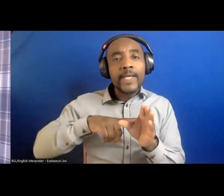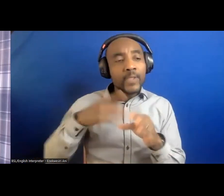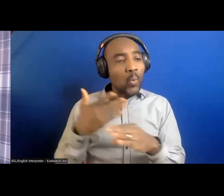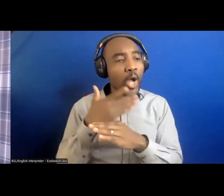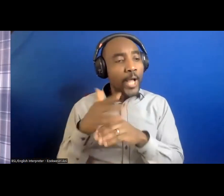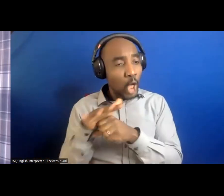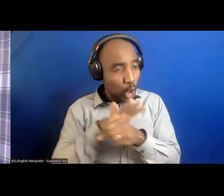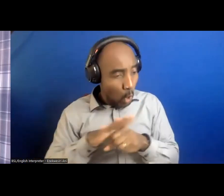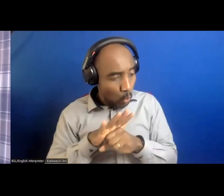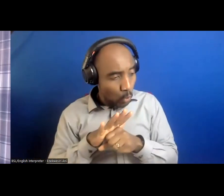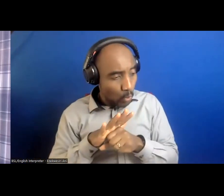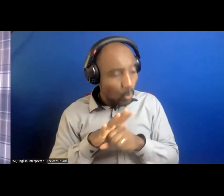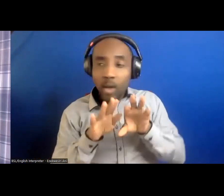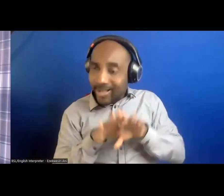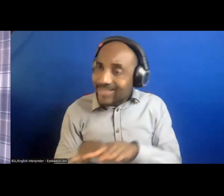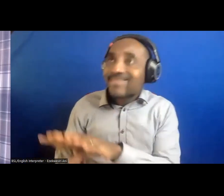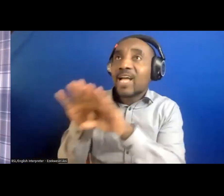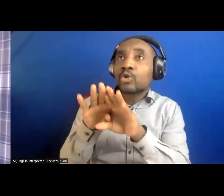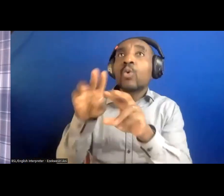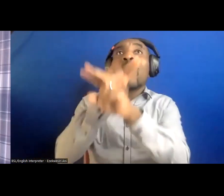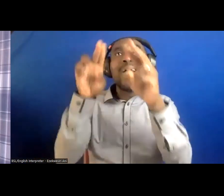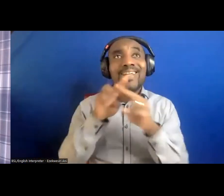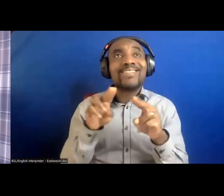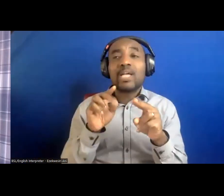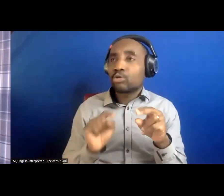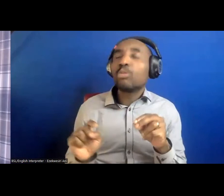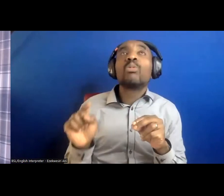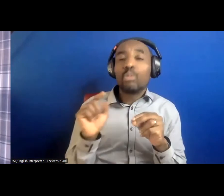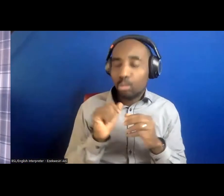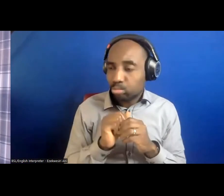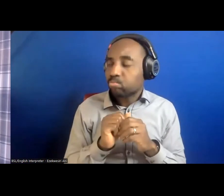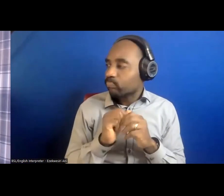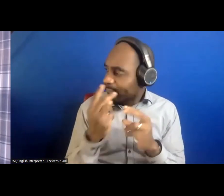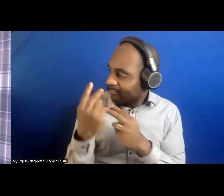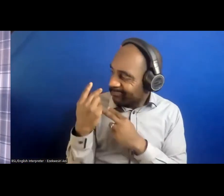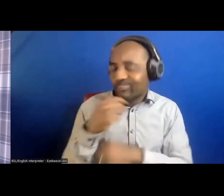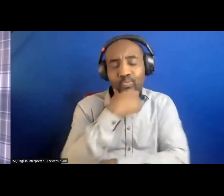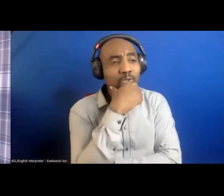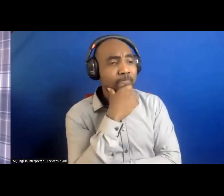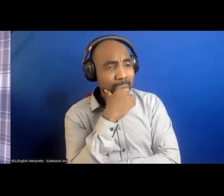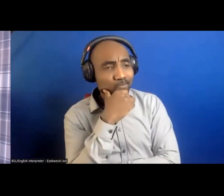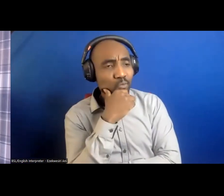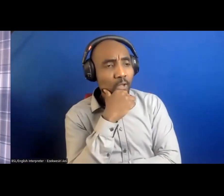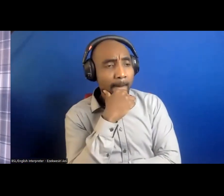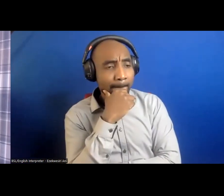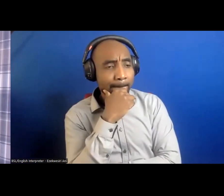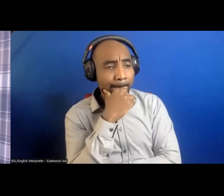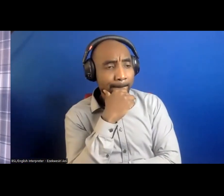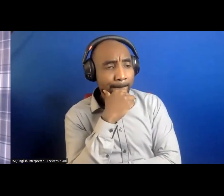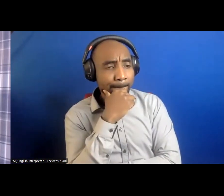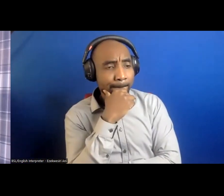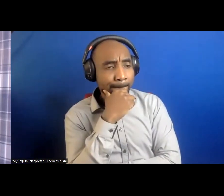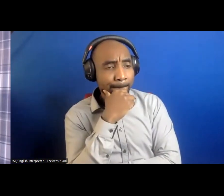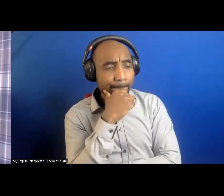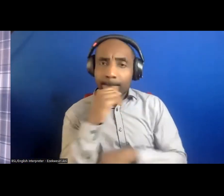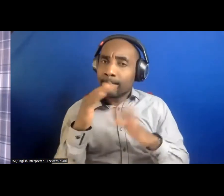and internationally, it almost challenged me to represent what I would share with you, because in